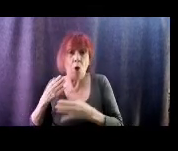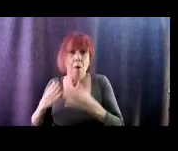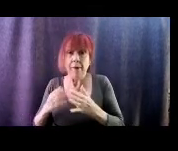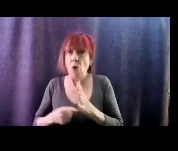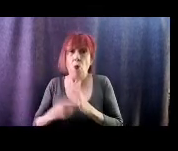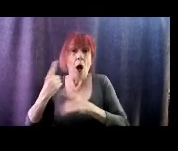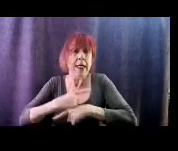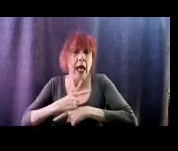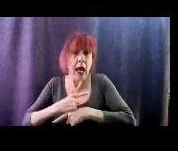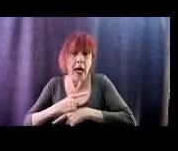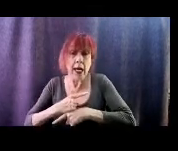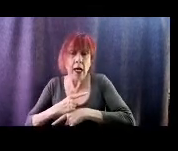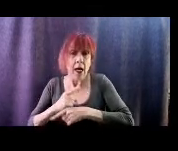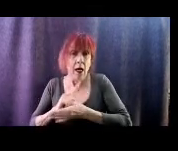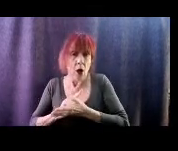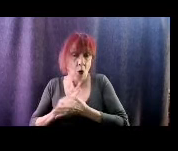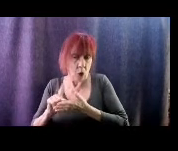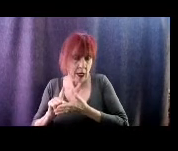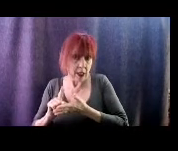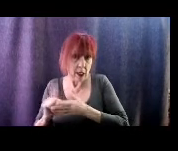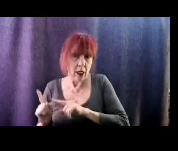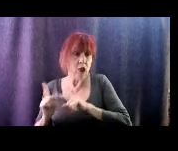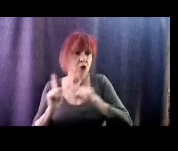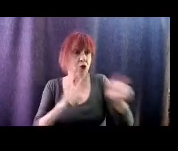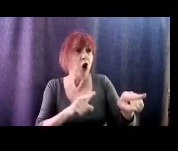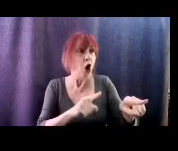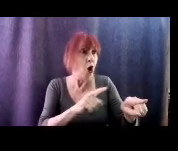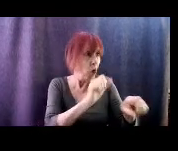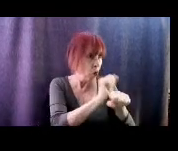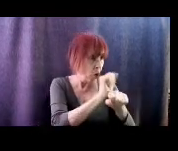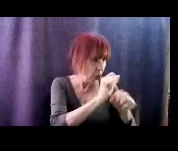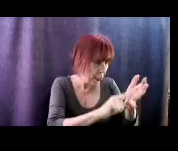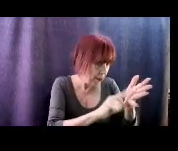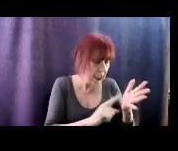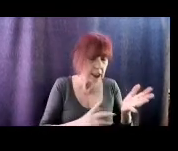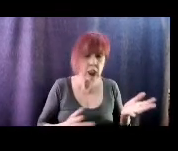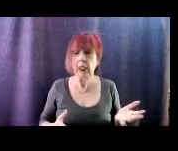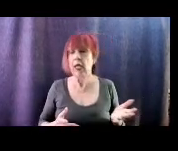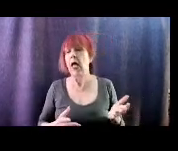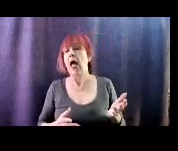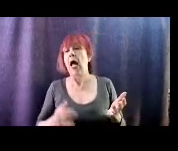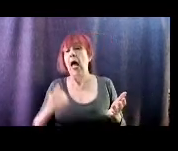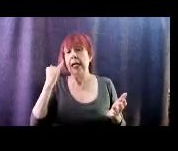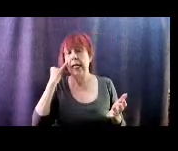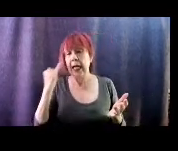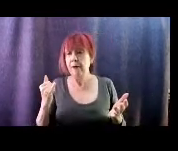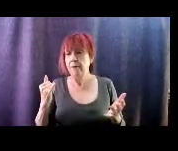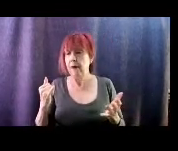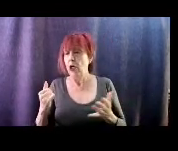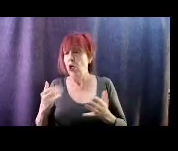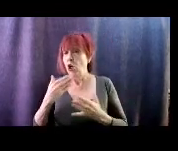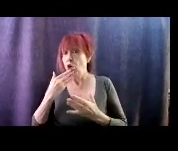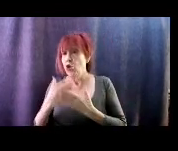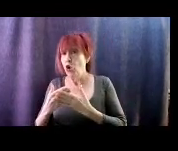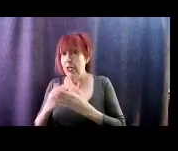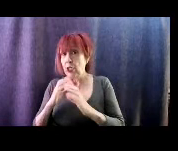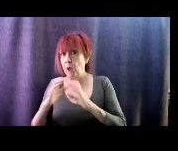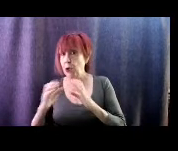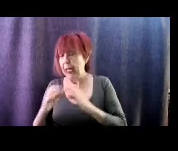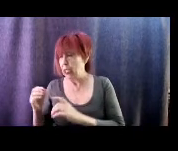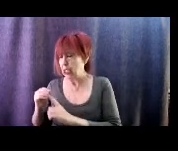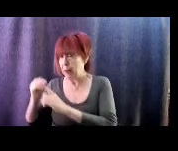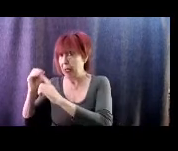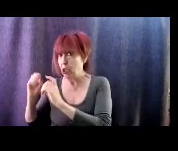work exploration program. And then with good communication between the special ed teacher and the regular ed teacher, these students can